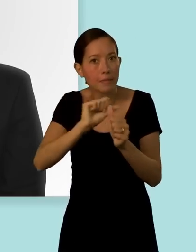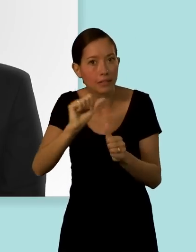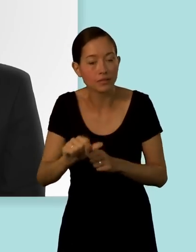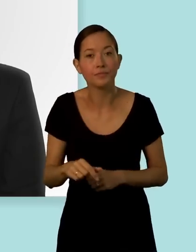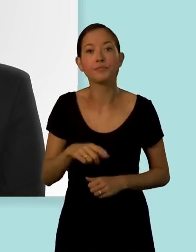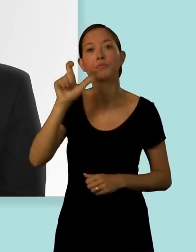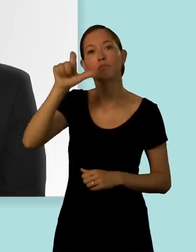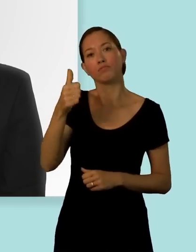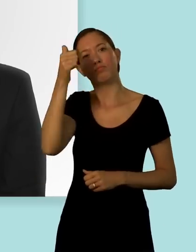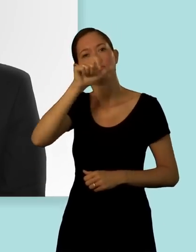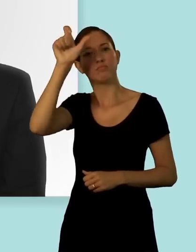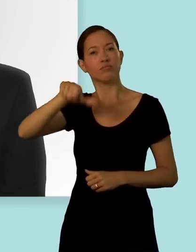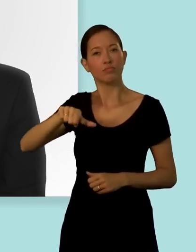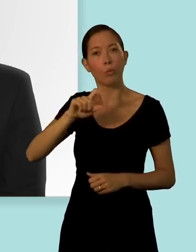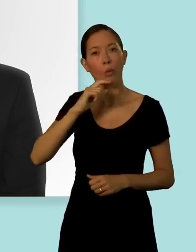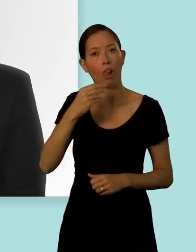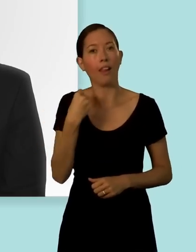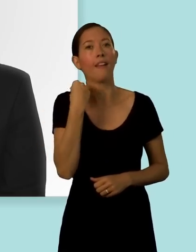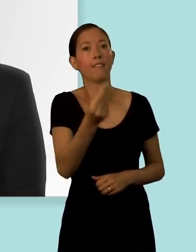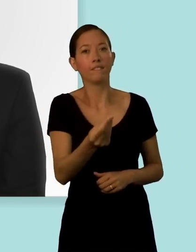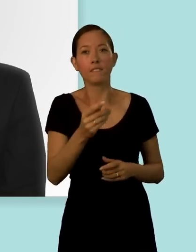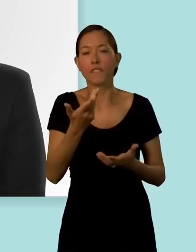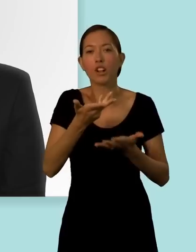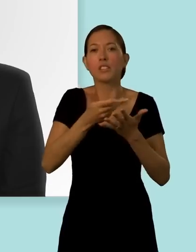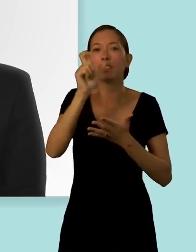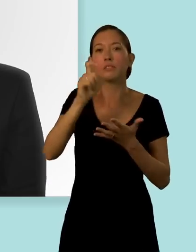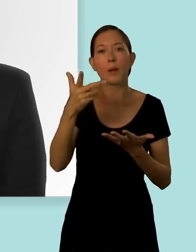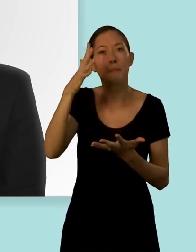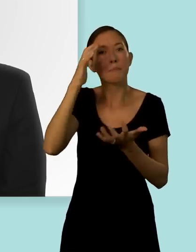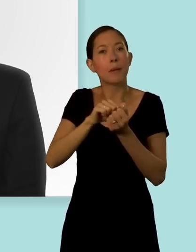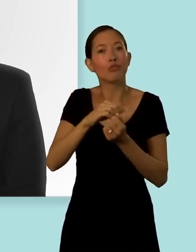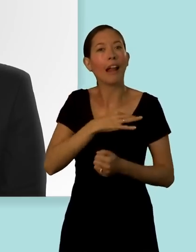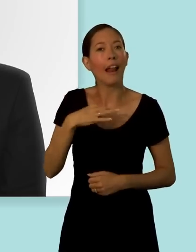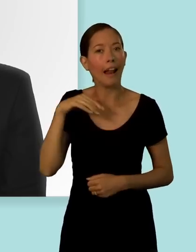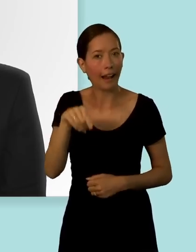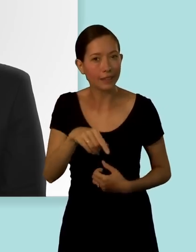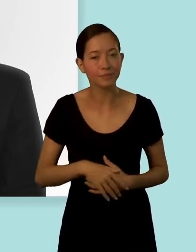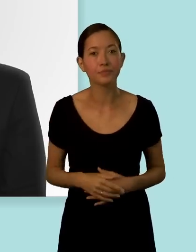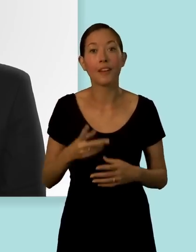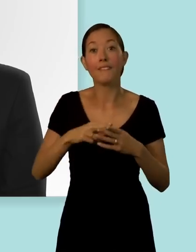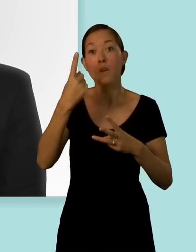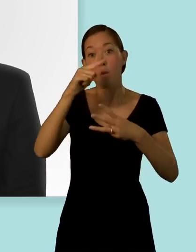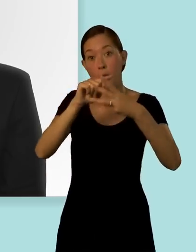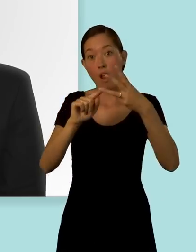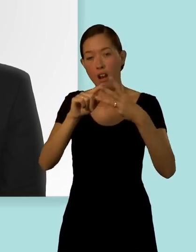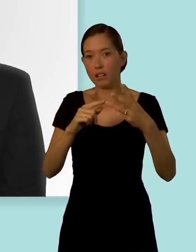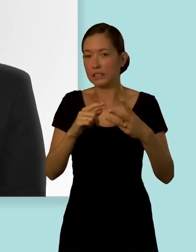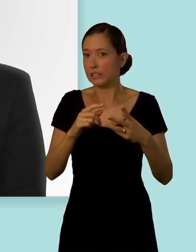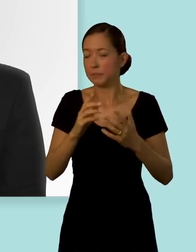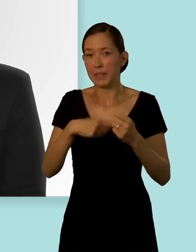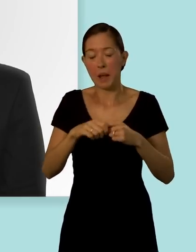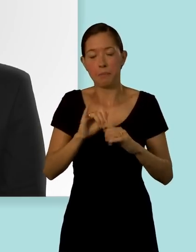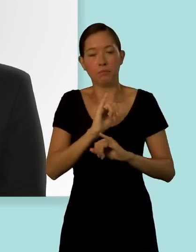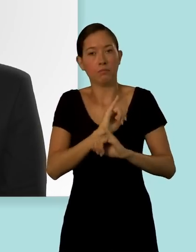specialist, such as a consultant at the memory clinic. If one of these 3 drugs causes problematic side effects, it is possible